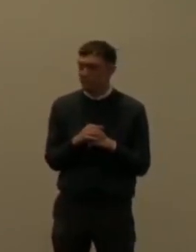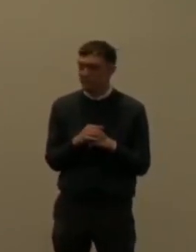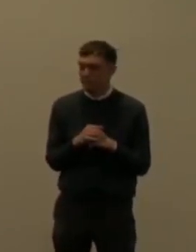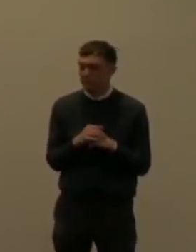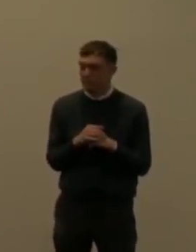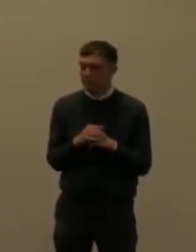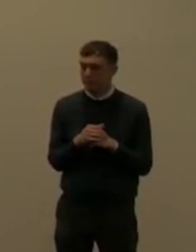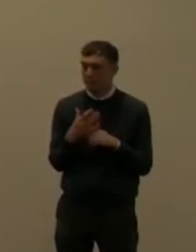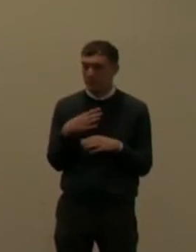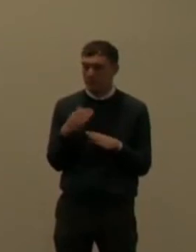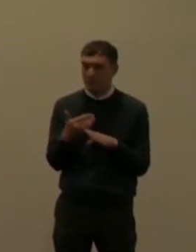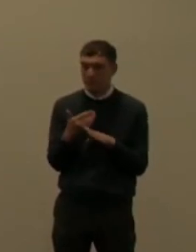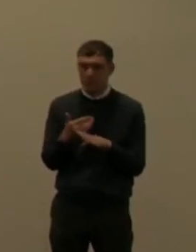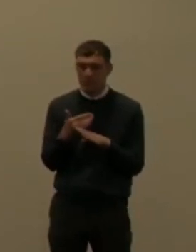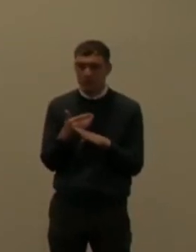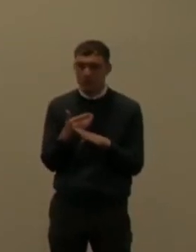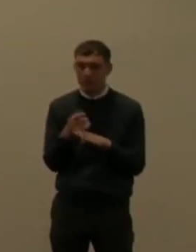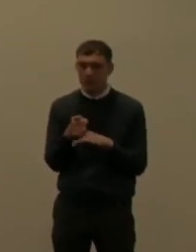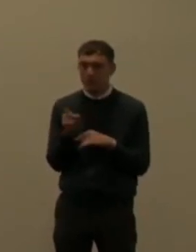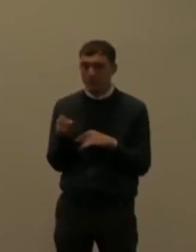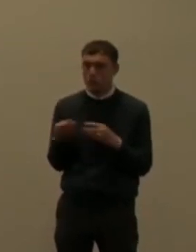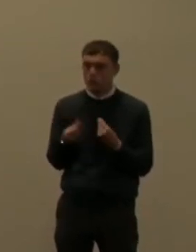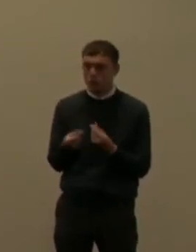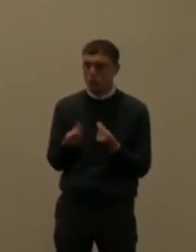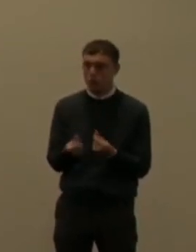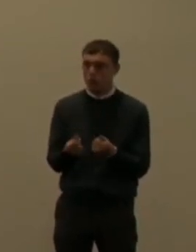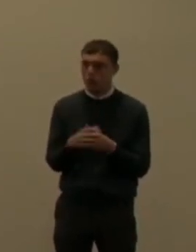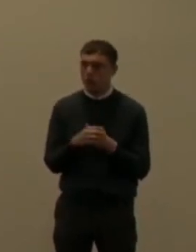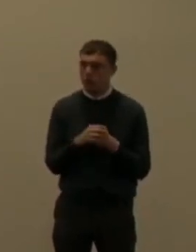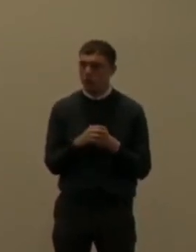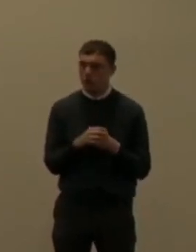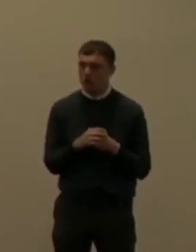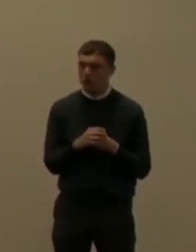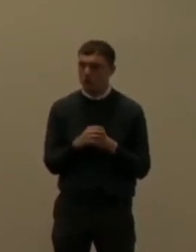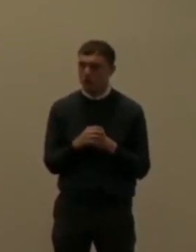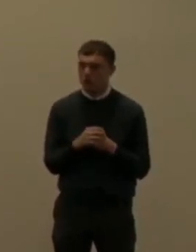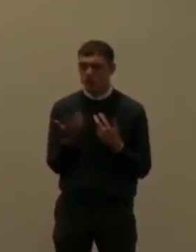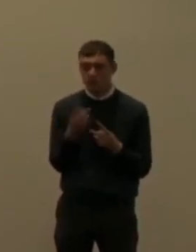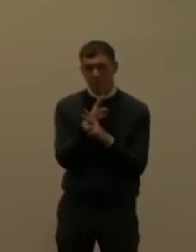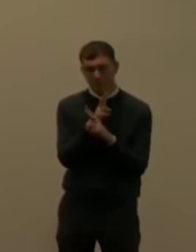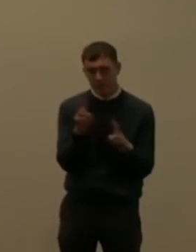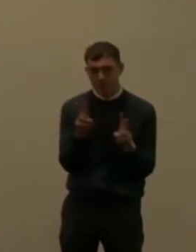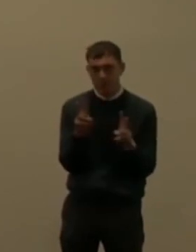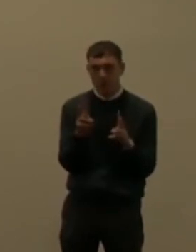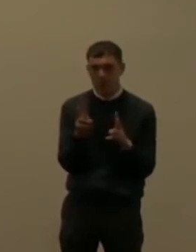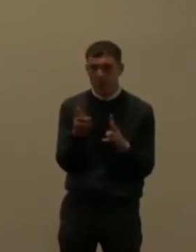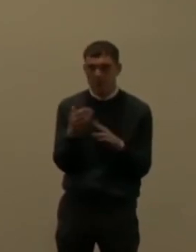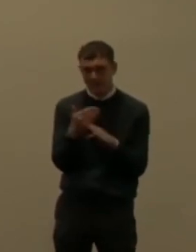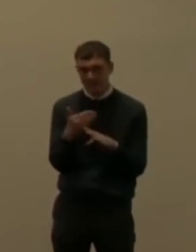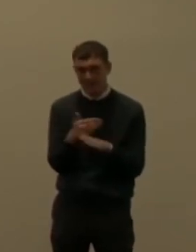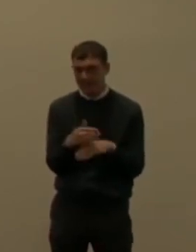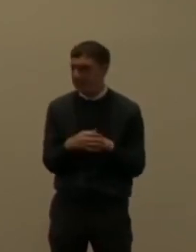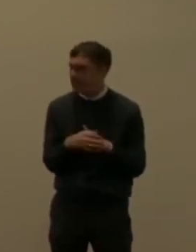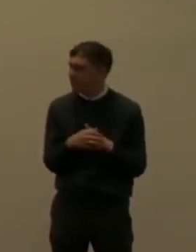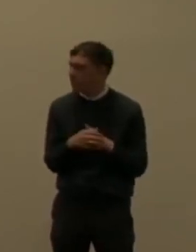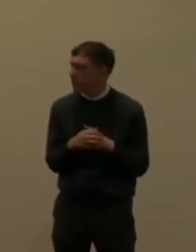task called Build Power App Test Automation Solution. So this is, I rename it, but it is the Visual Studio build task.